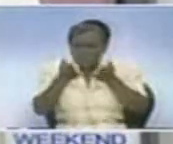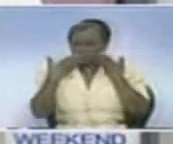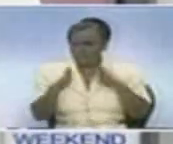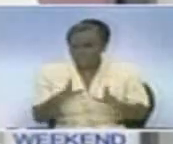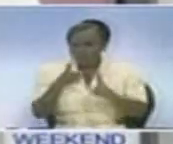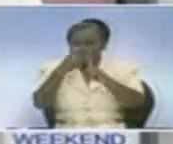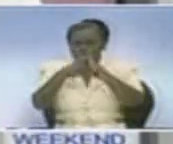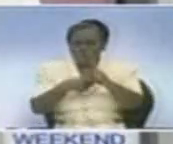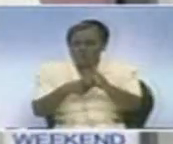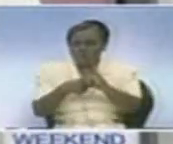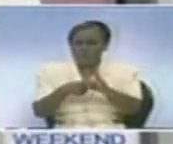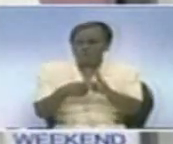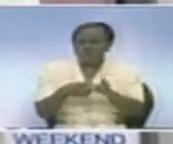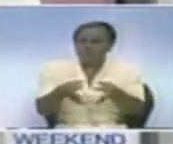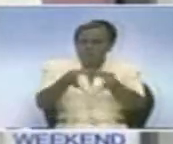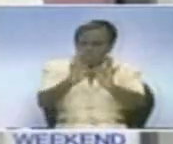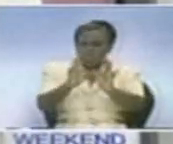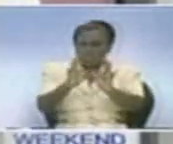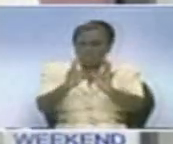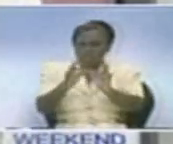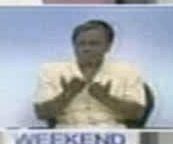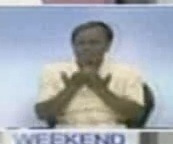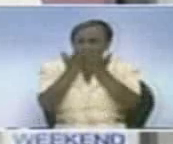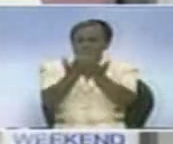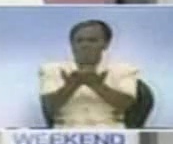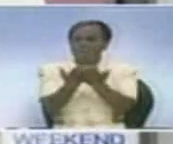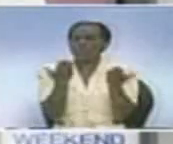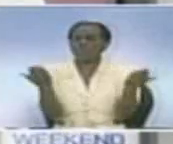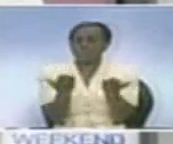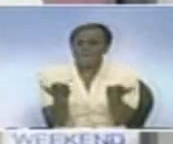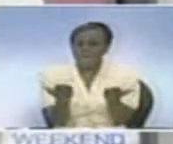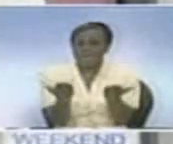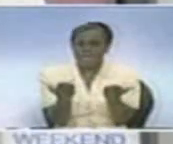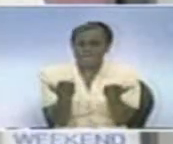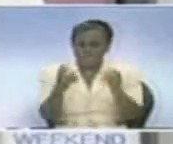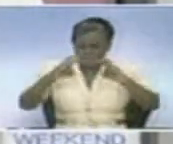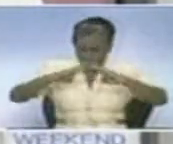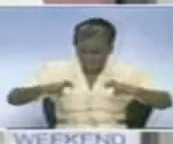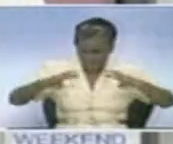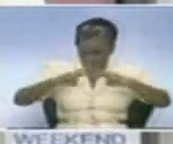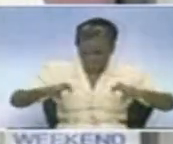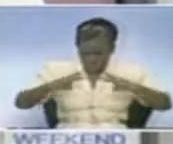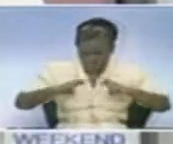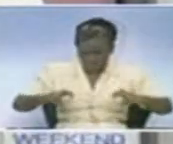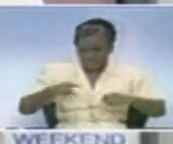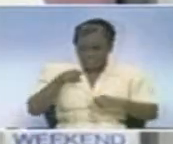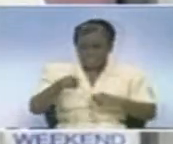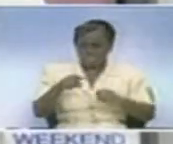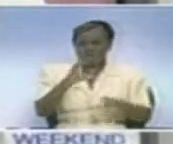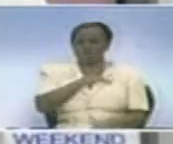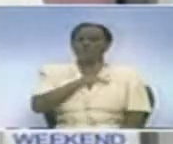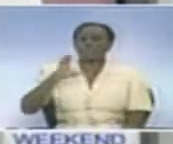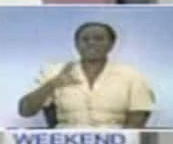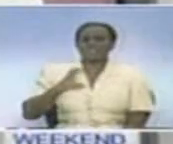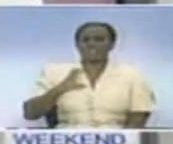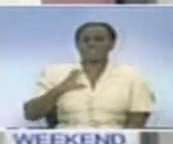from the form or the grapevine, it is put under the scrutiny of that particular committee, relevant